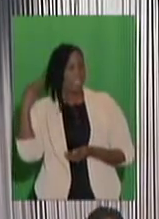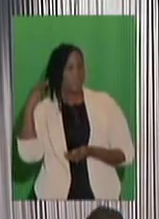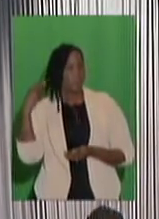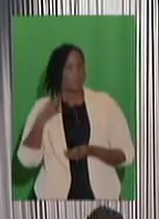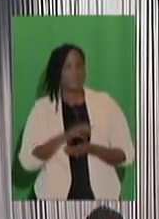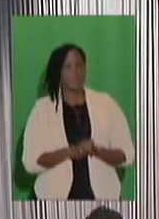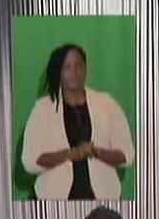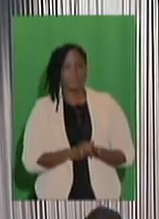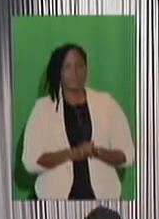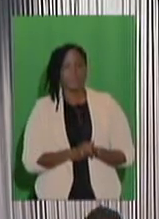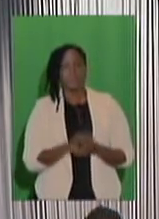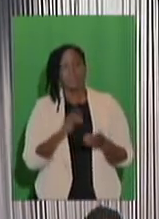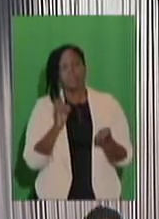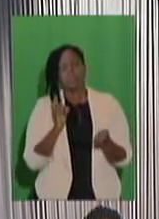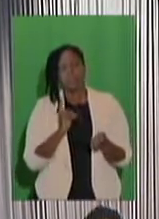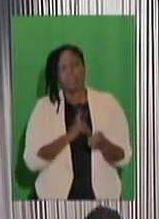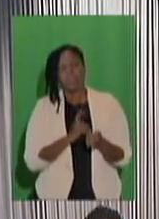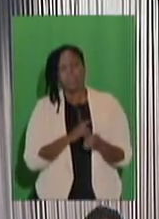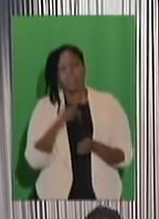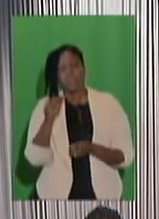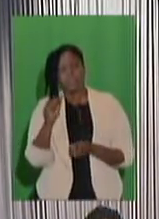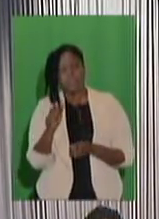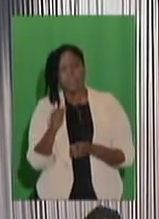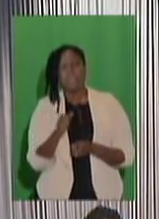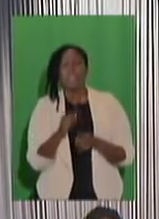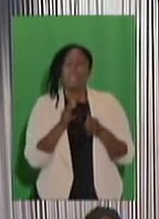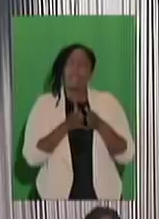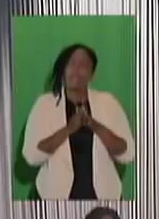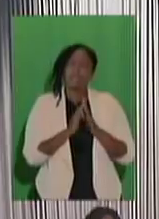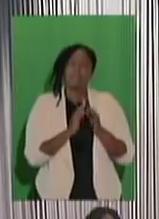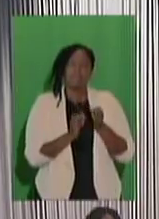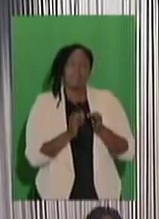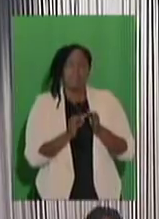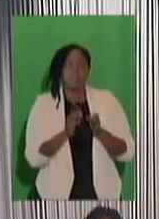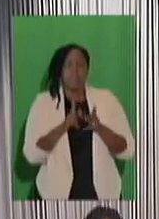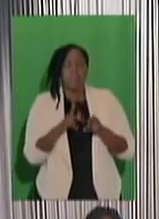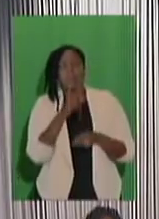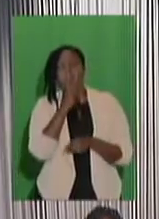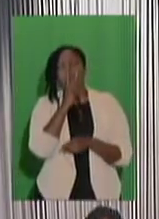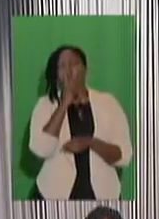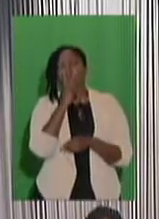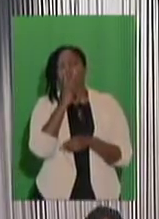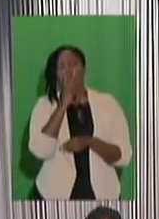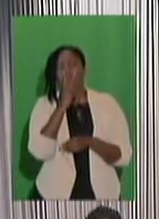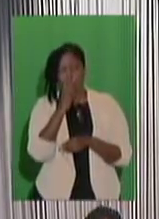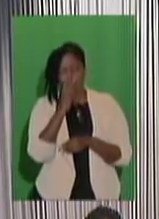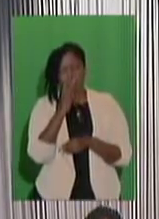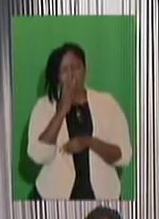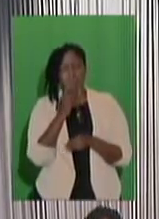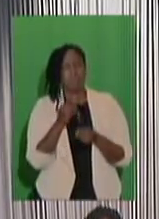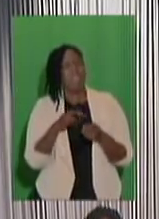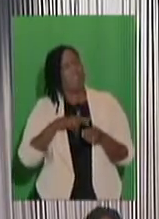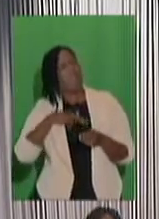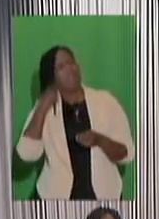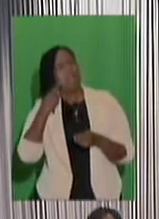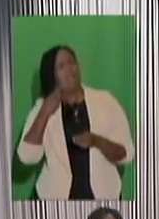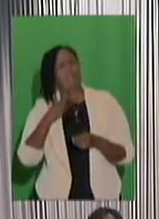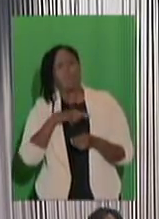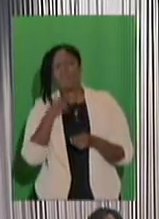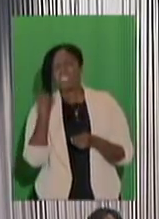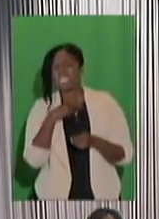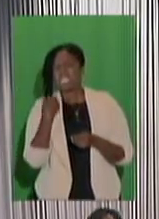are smokers and tobacco users at higher risk of COVID-19 infection? And the second question to